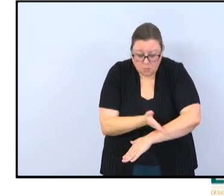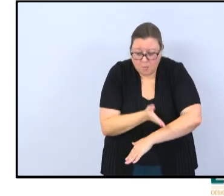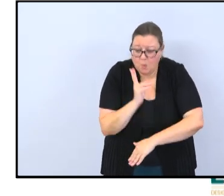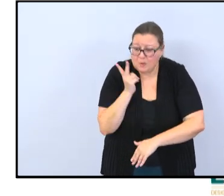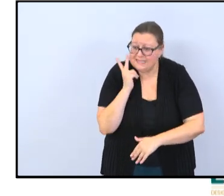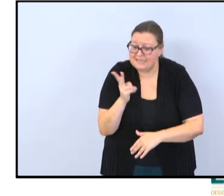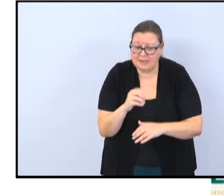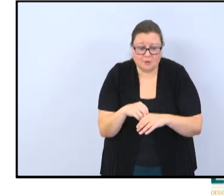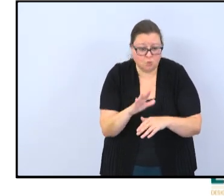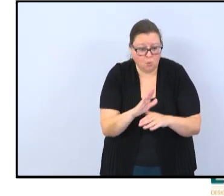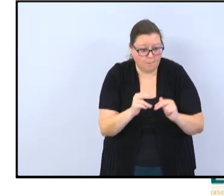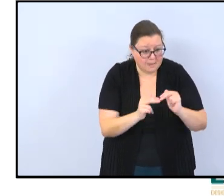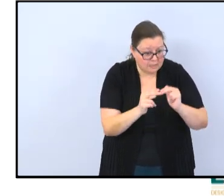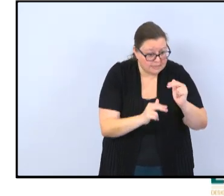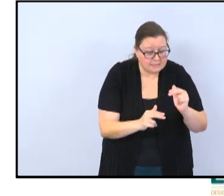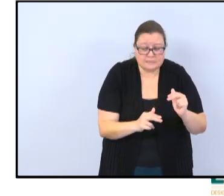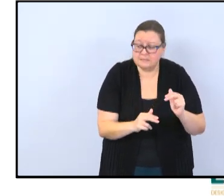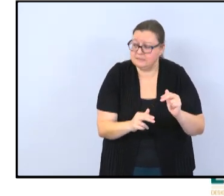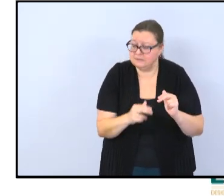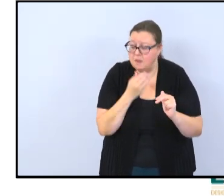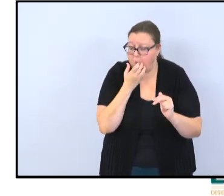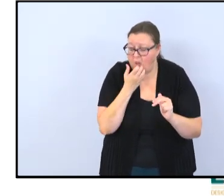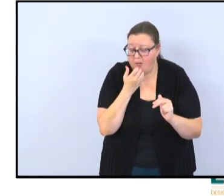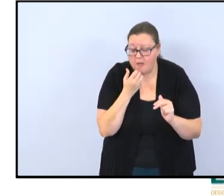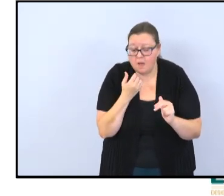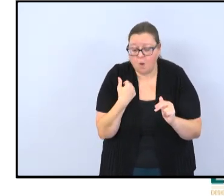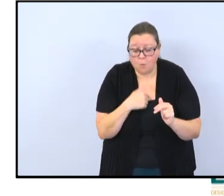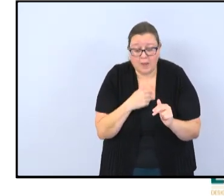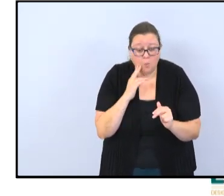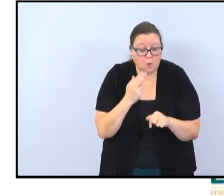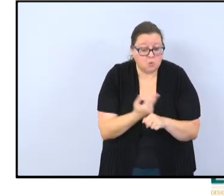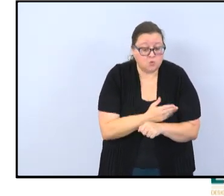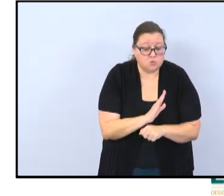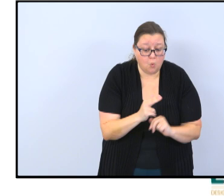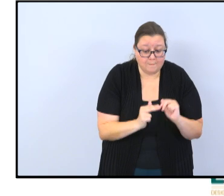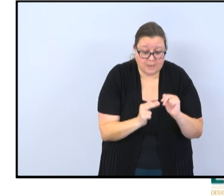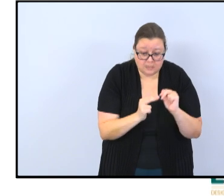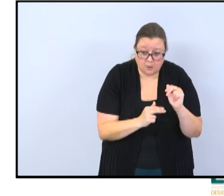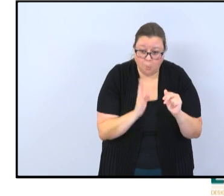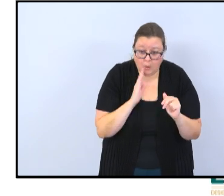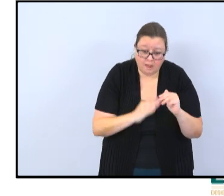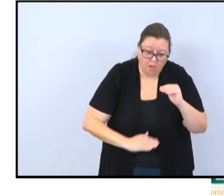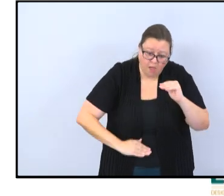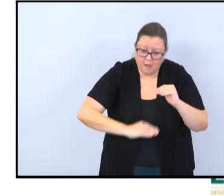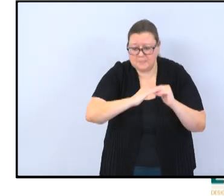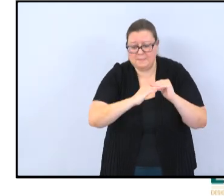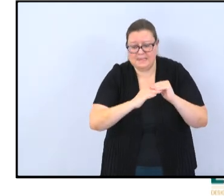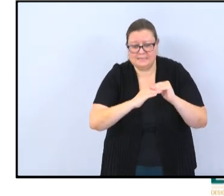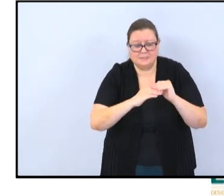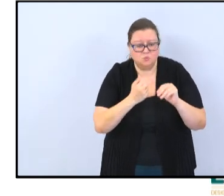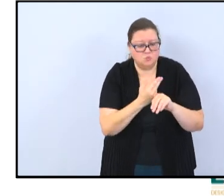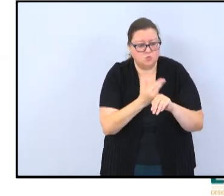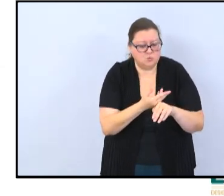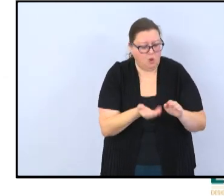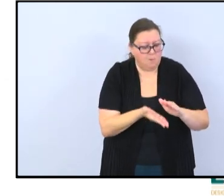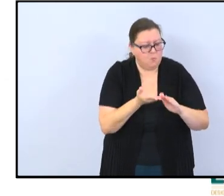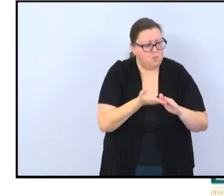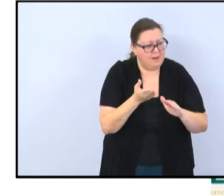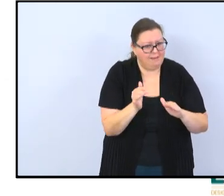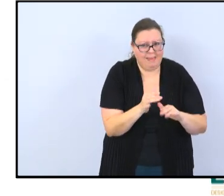your buildings, and whole buildings commissioning, which is basically taking your building and optimizing it back to the way it was designed to operate.